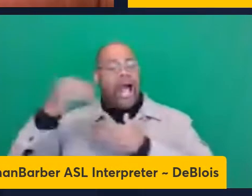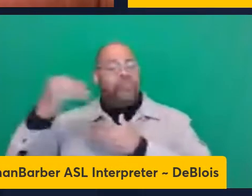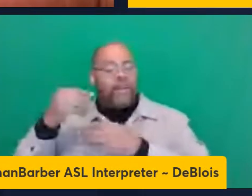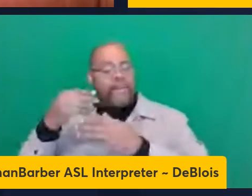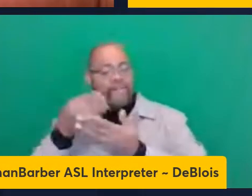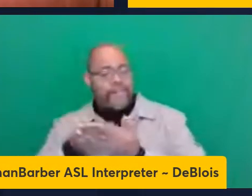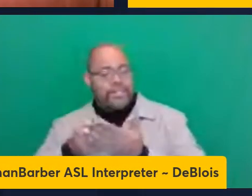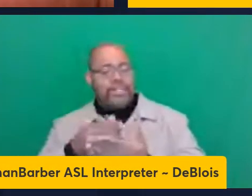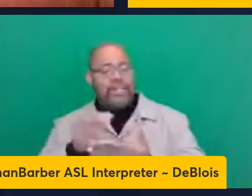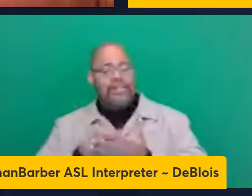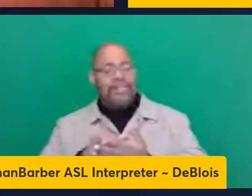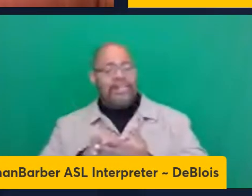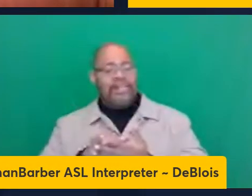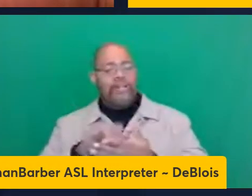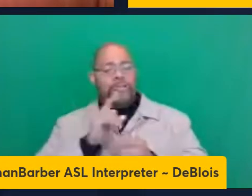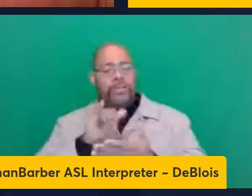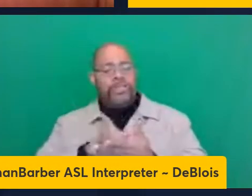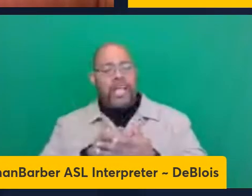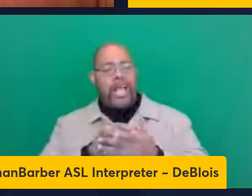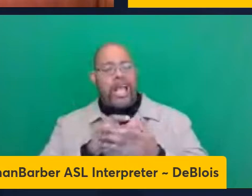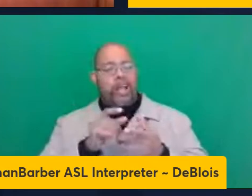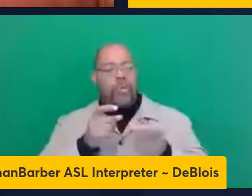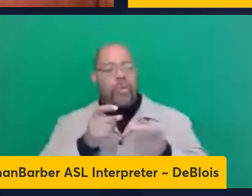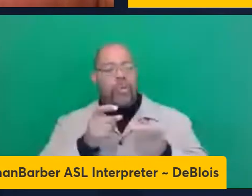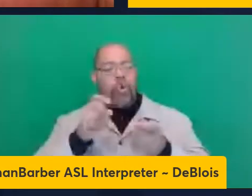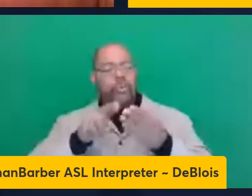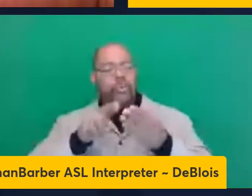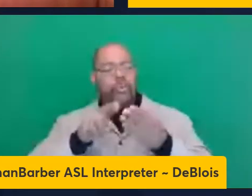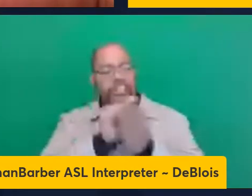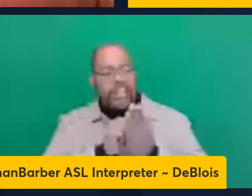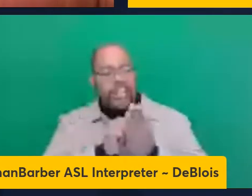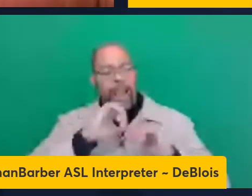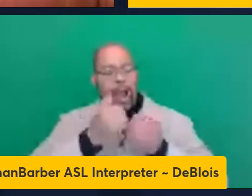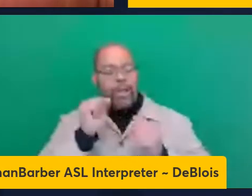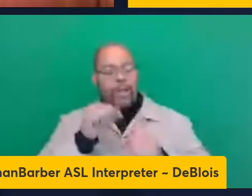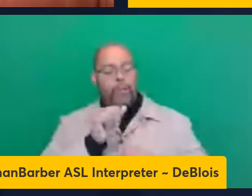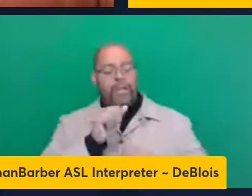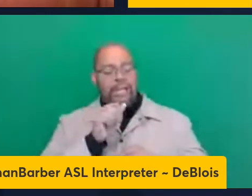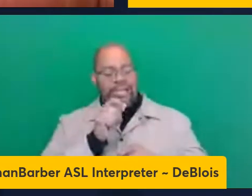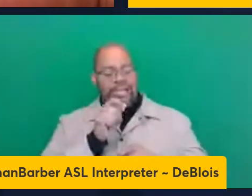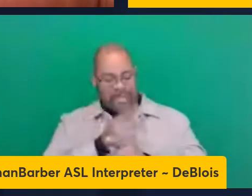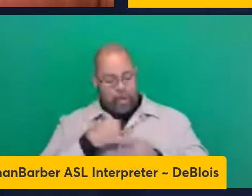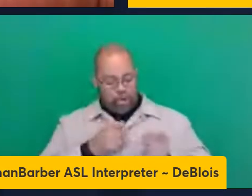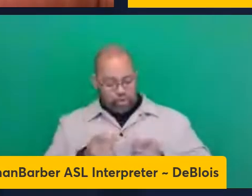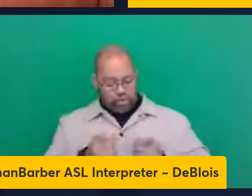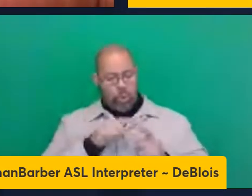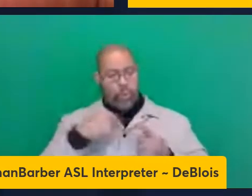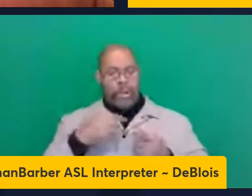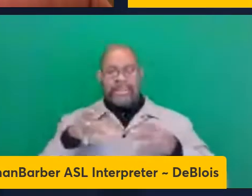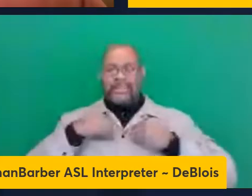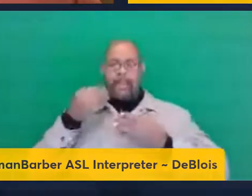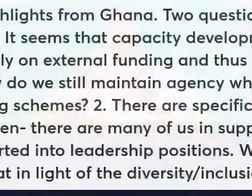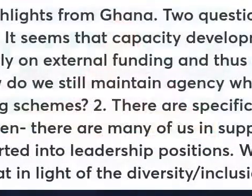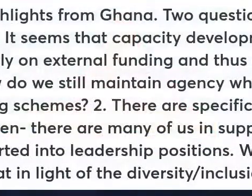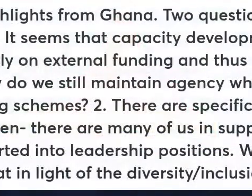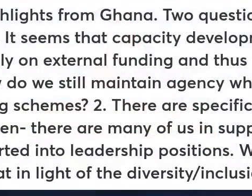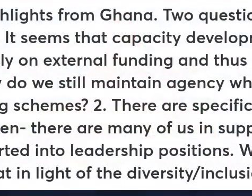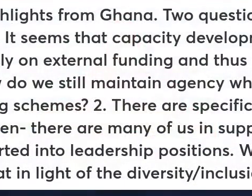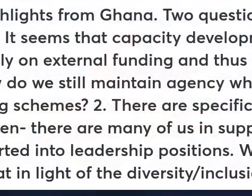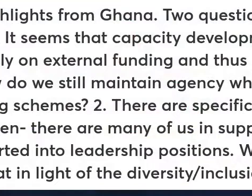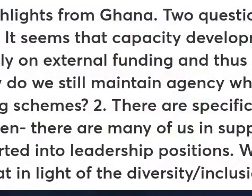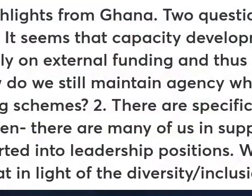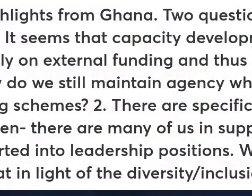thus control the research agenda. So how do we still maintain agency when we partake in those funding schemes?